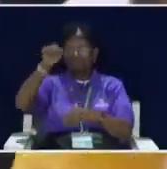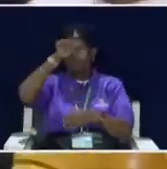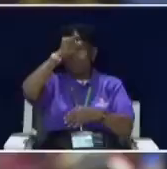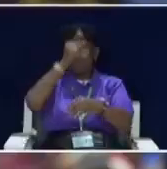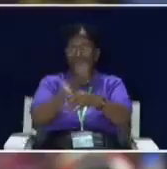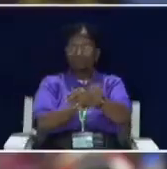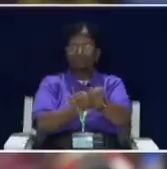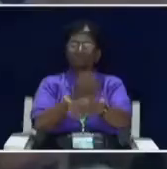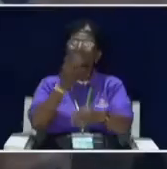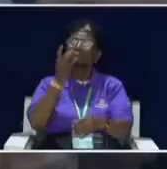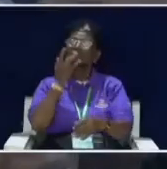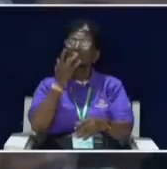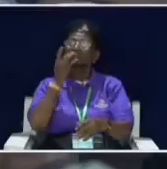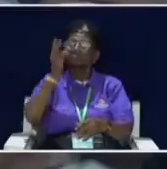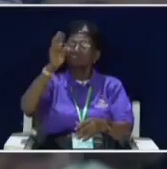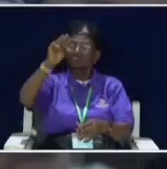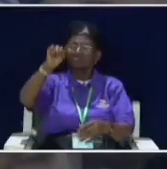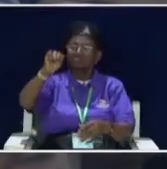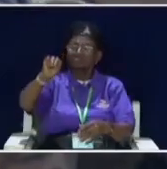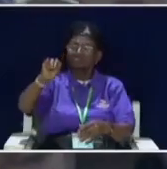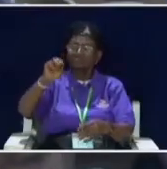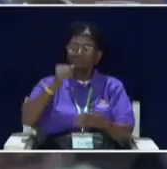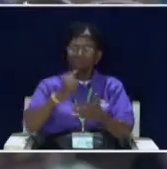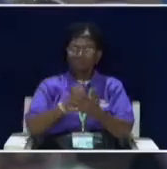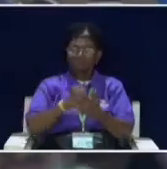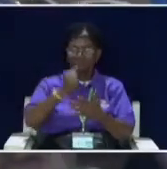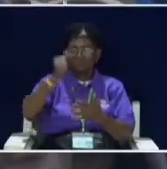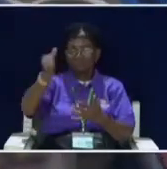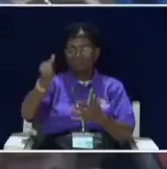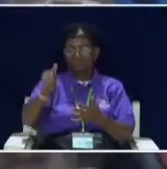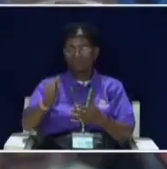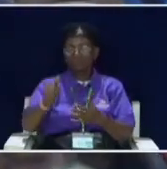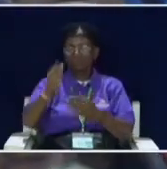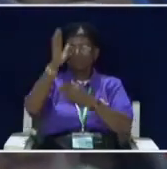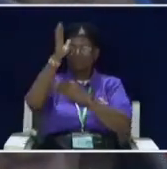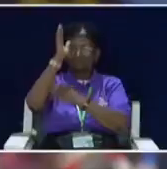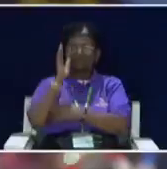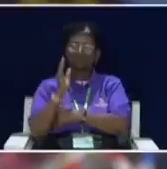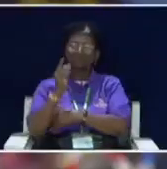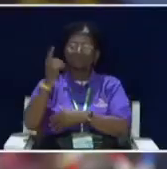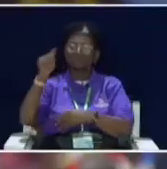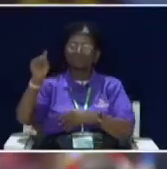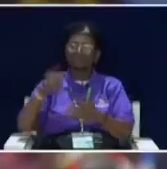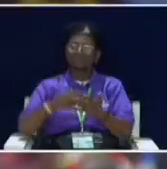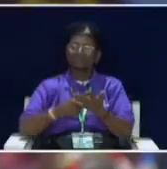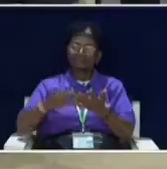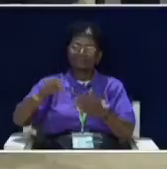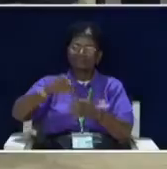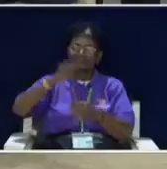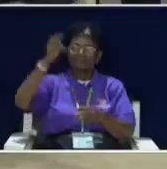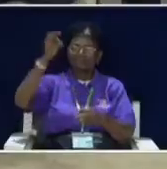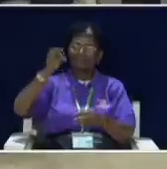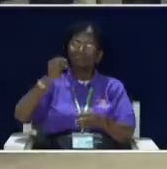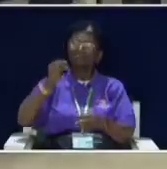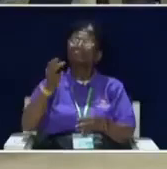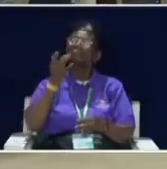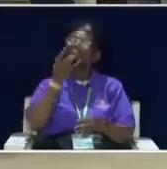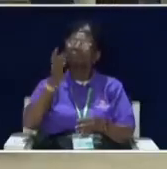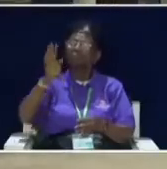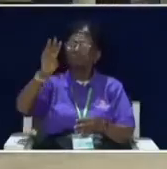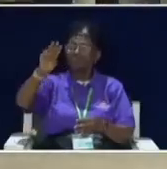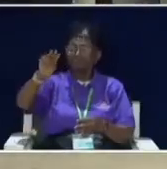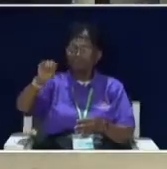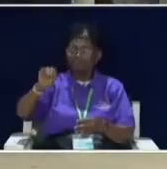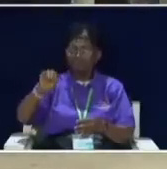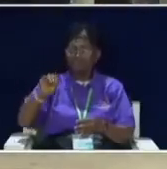them. Olorun omo e si oju rere wo won. God the Holy Spirit favor them. Olorun emi mimo e si oju